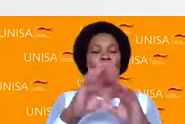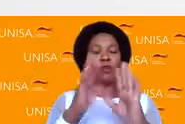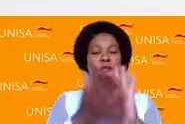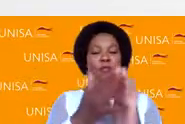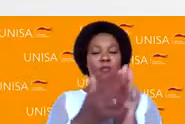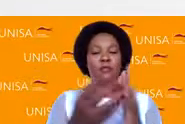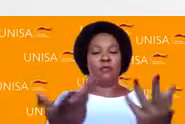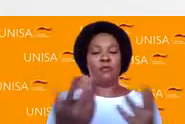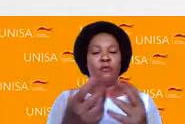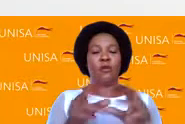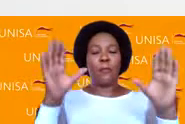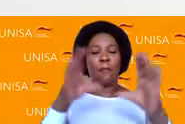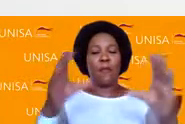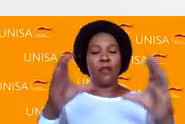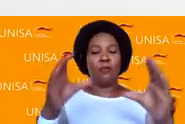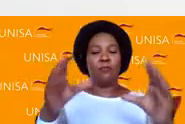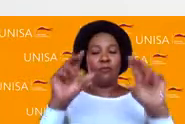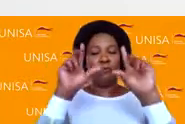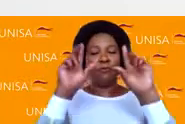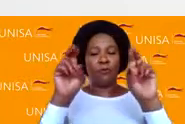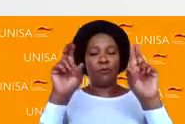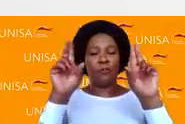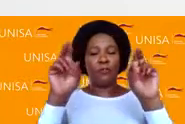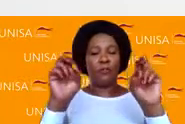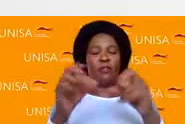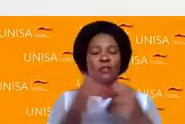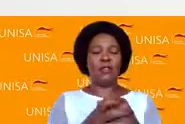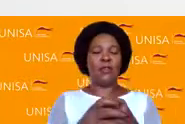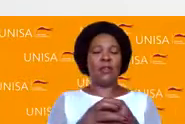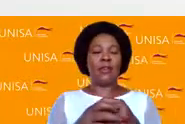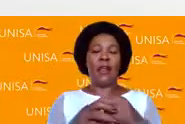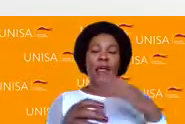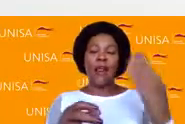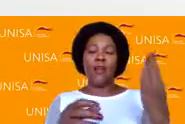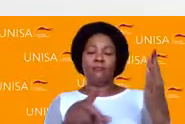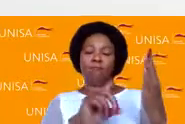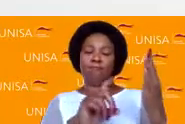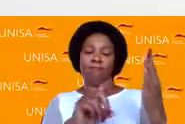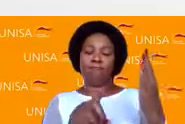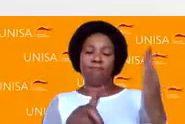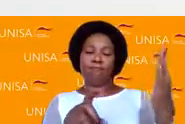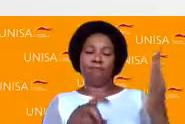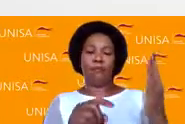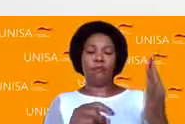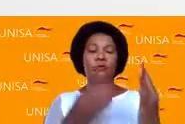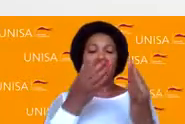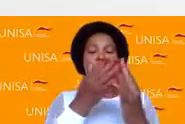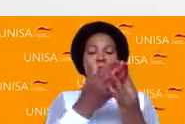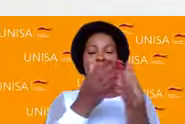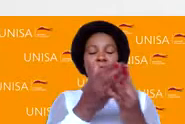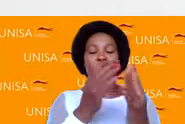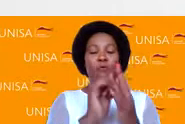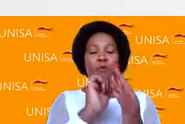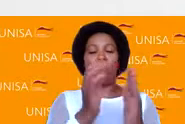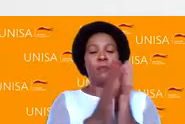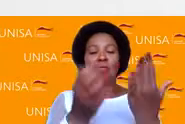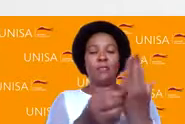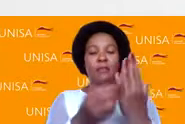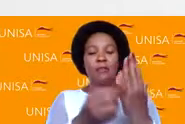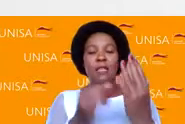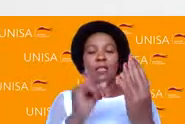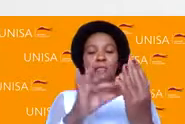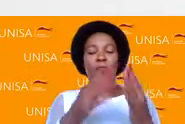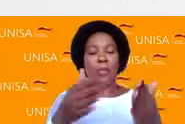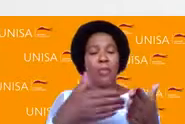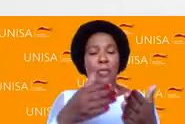only use the left navigation really to access your prescribed material if it's listed there. If there's nothing listed there,